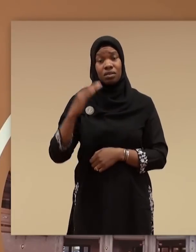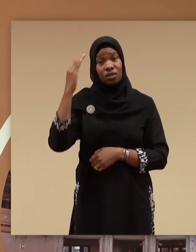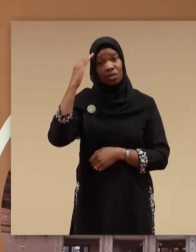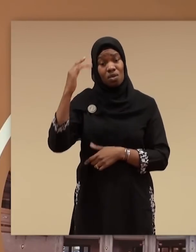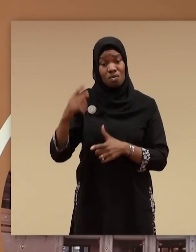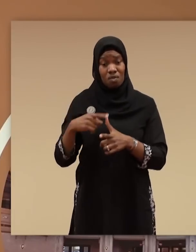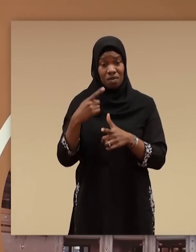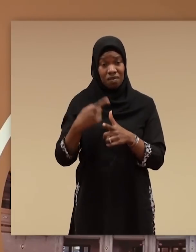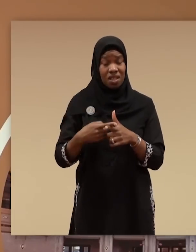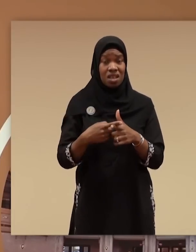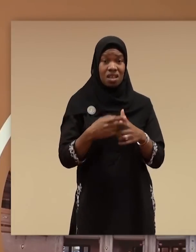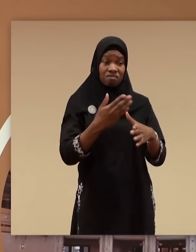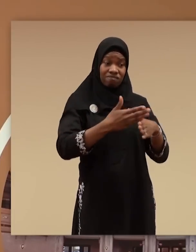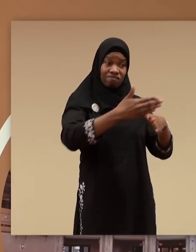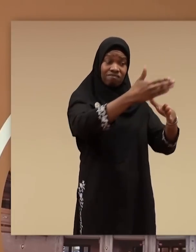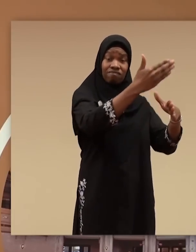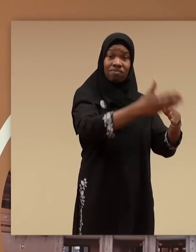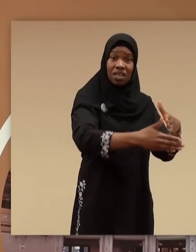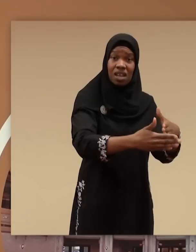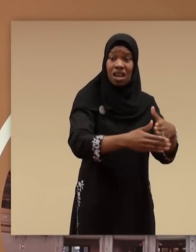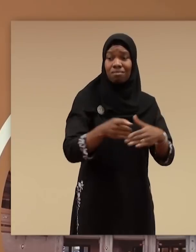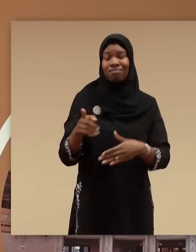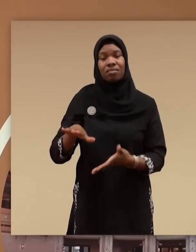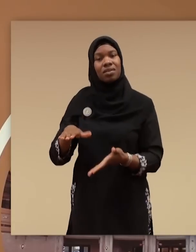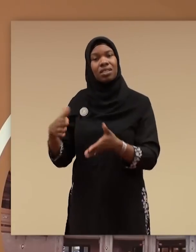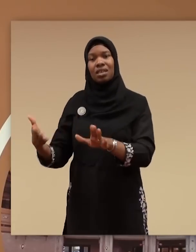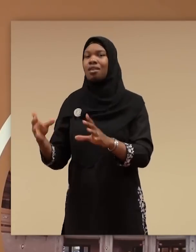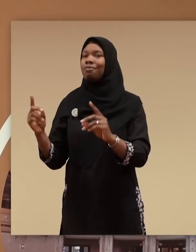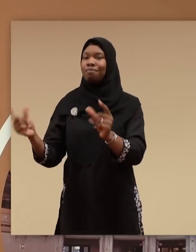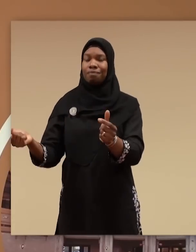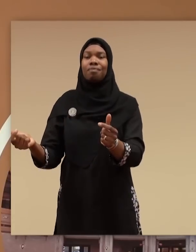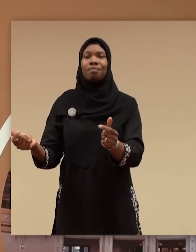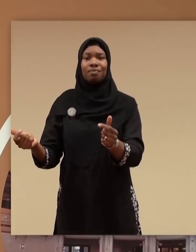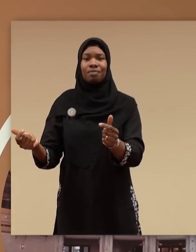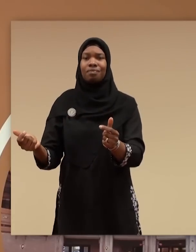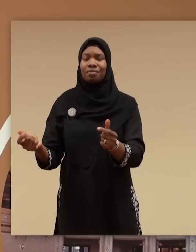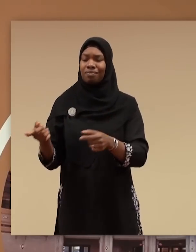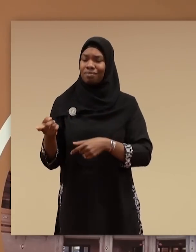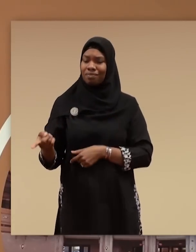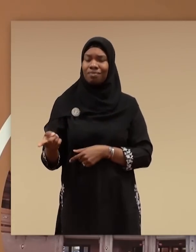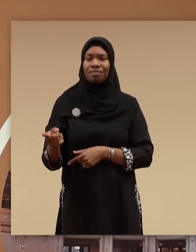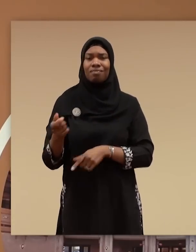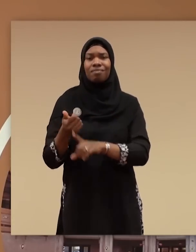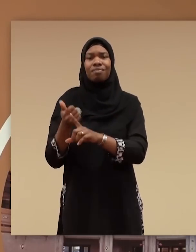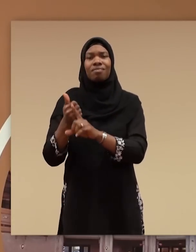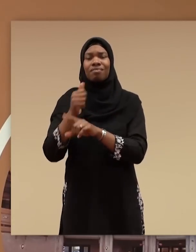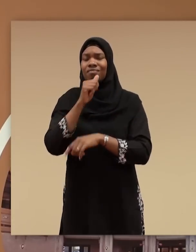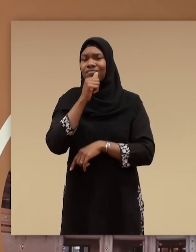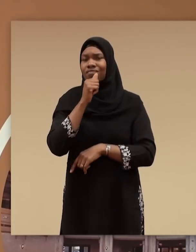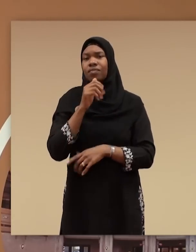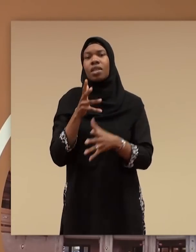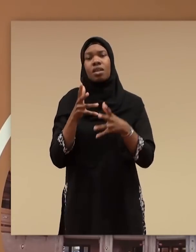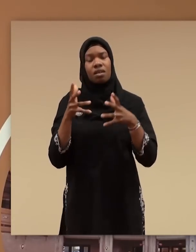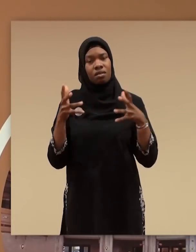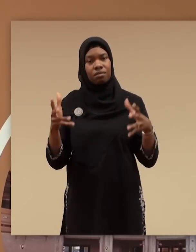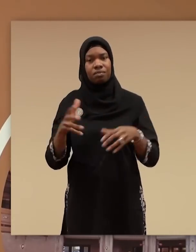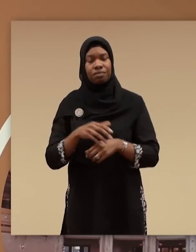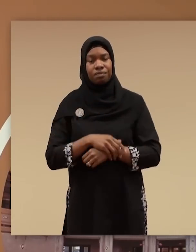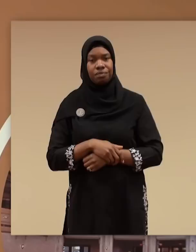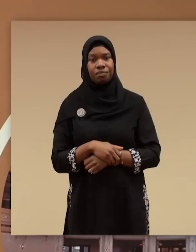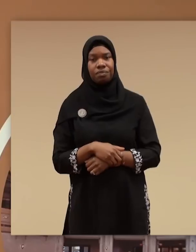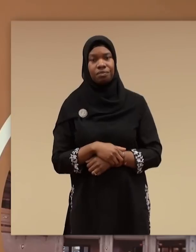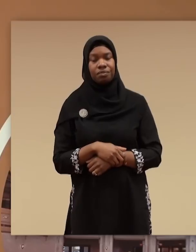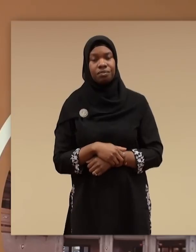that blockade was lifted. She suffered a lot. And we know that Khadija